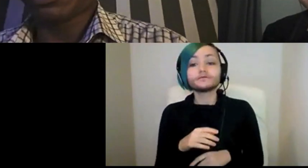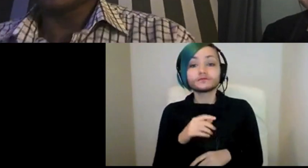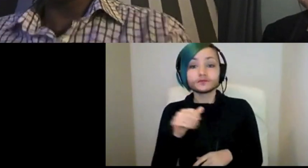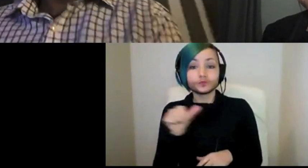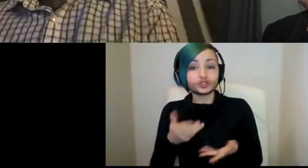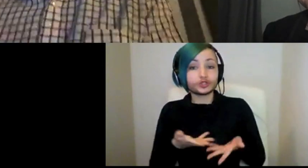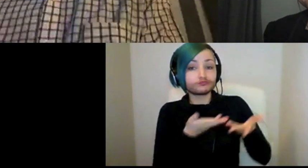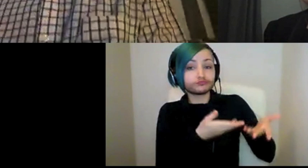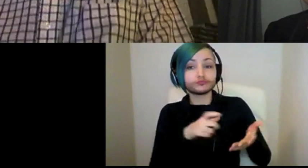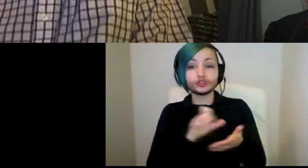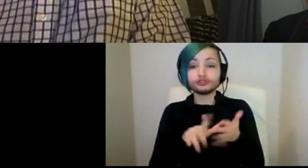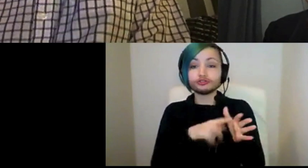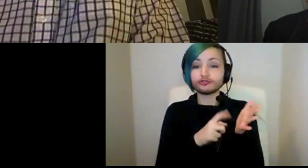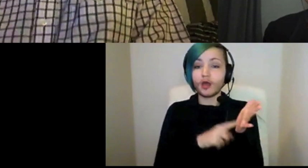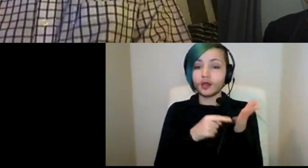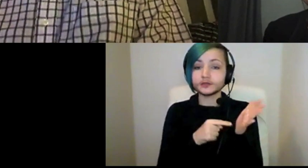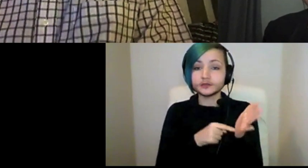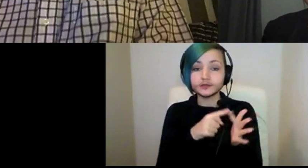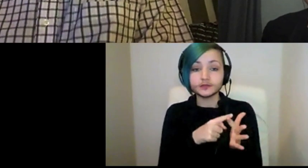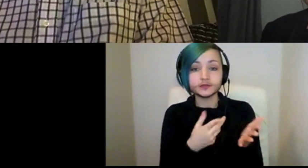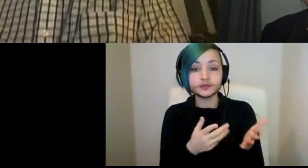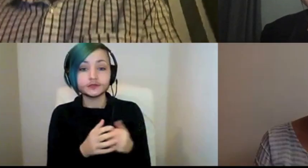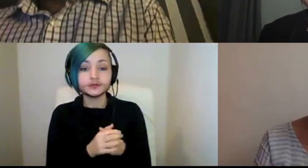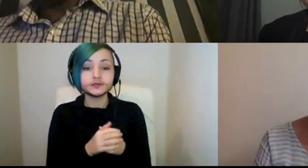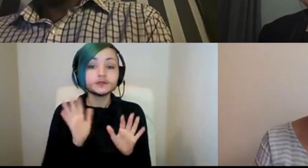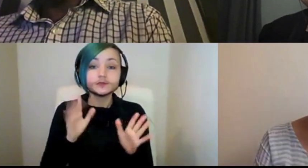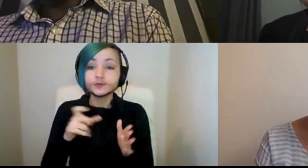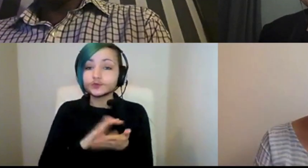Charlotte? Yeah. Charlotte, you there?